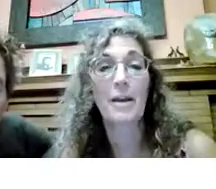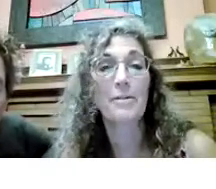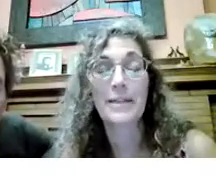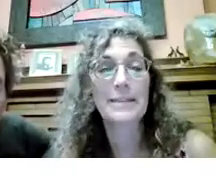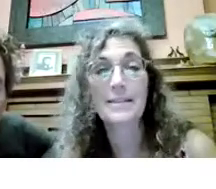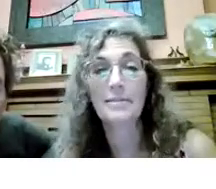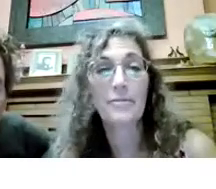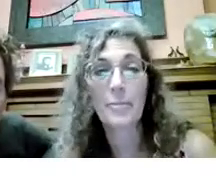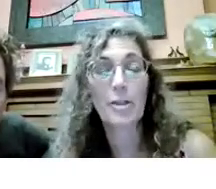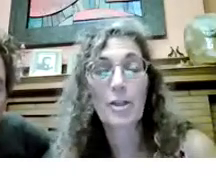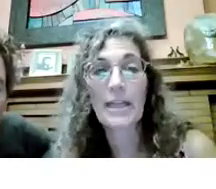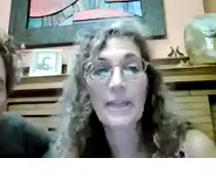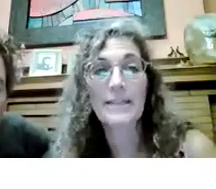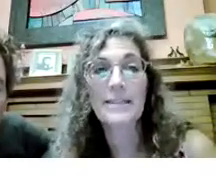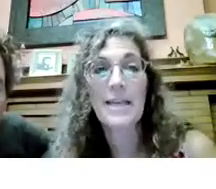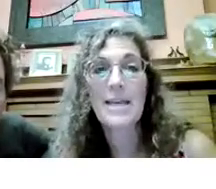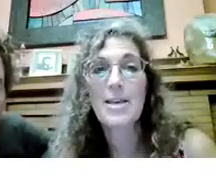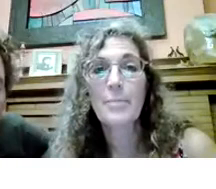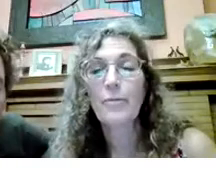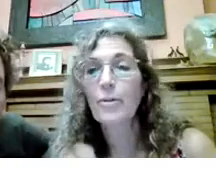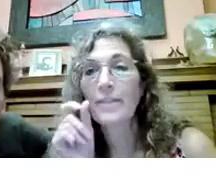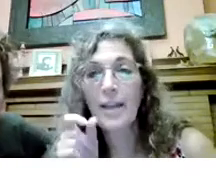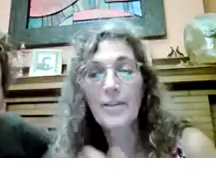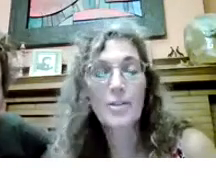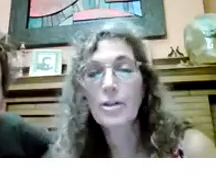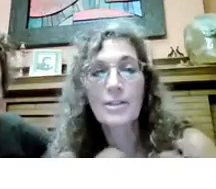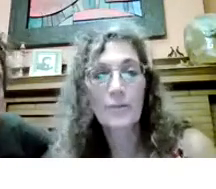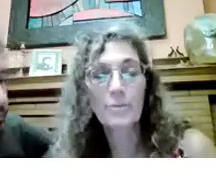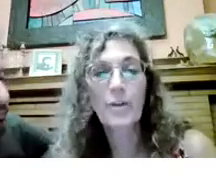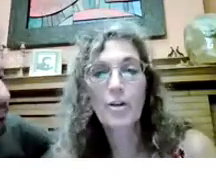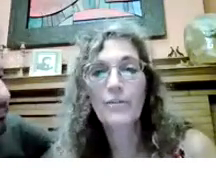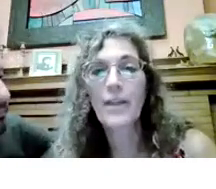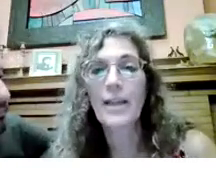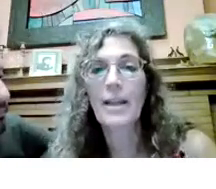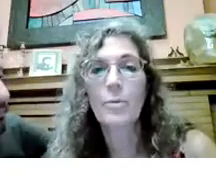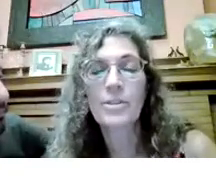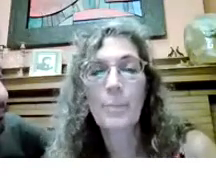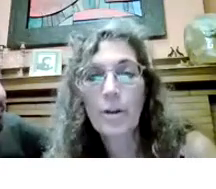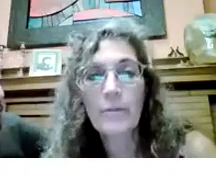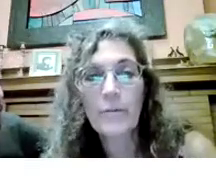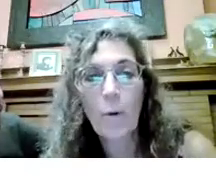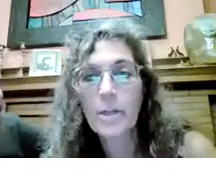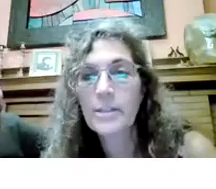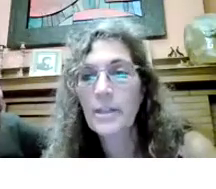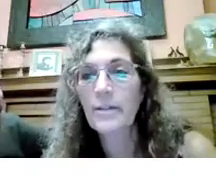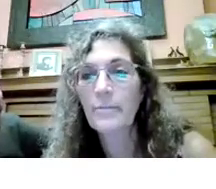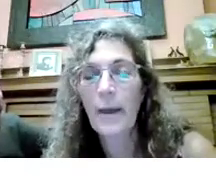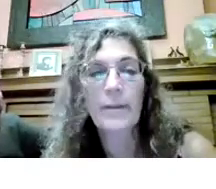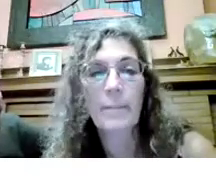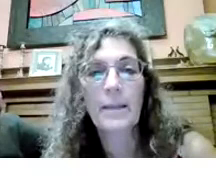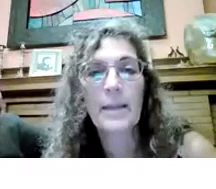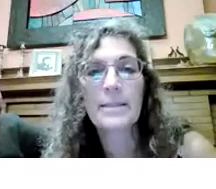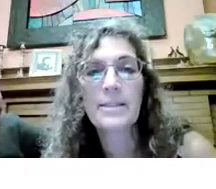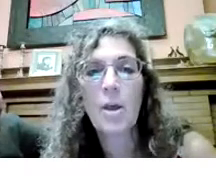with how extensive you've been looking at this. Before the thing on the door, it's the first we've heard of it, and we're supportive, of course, of